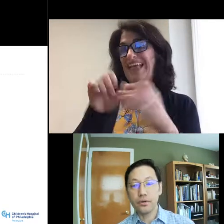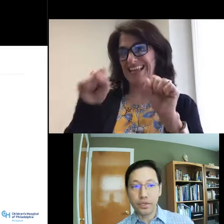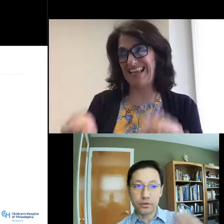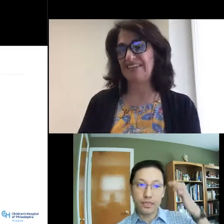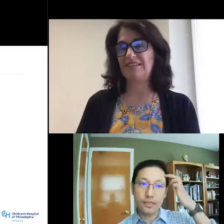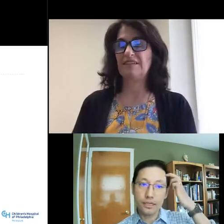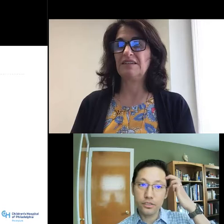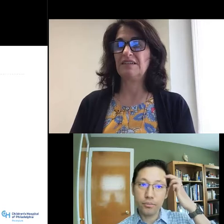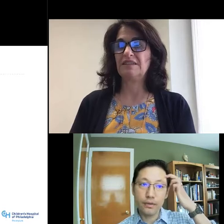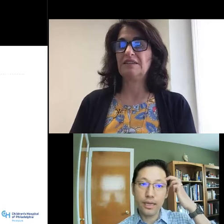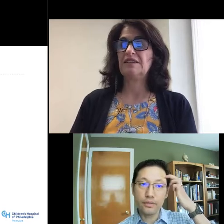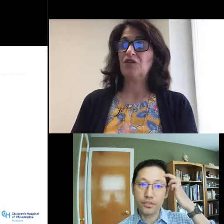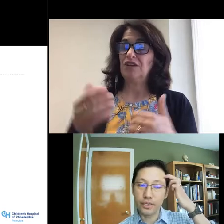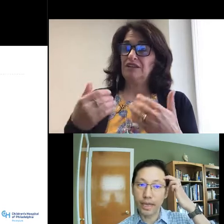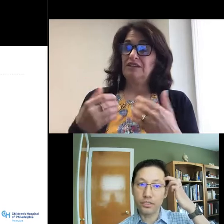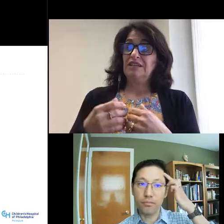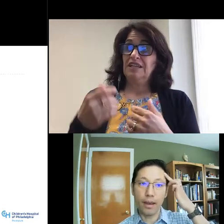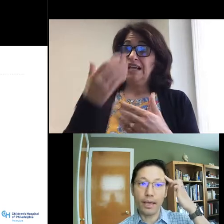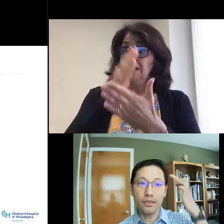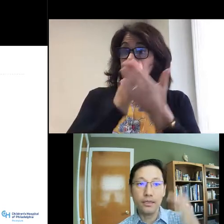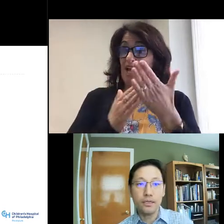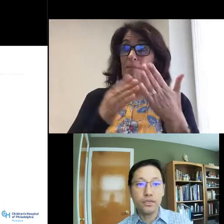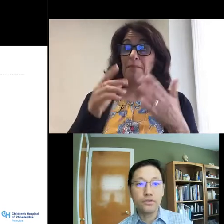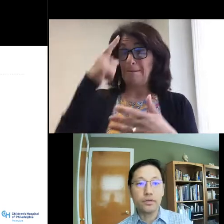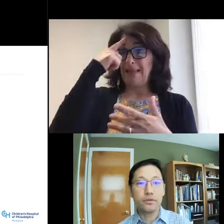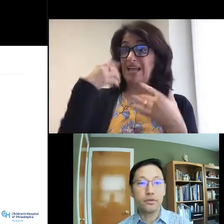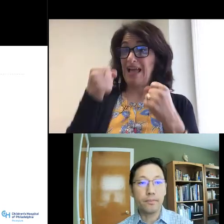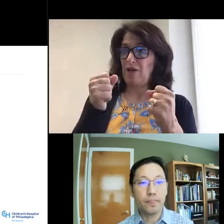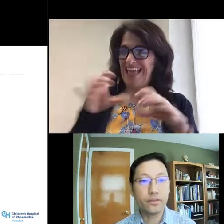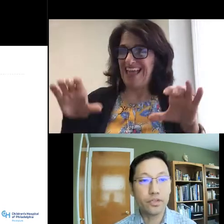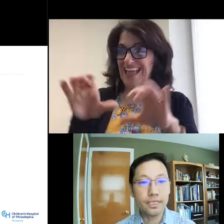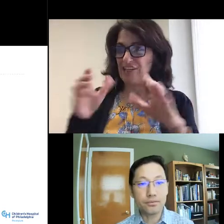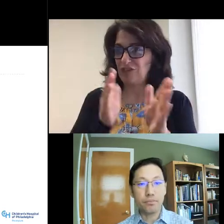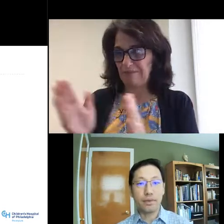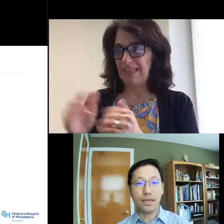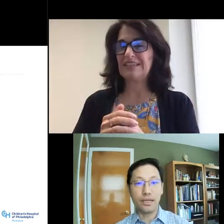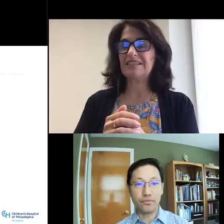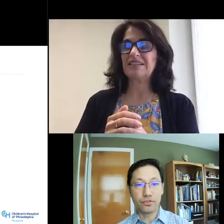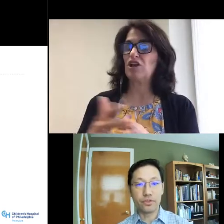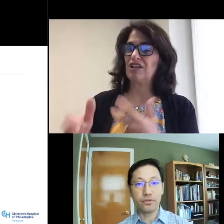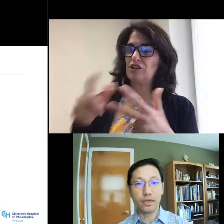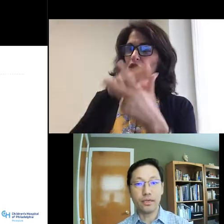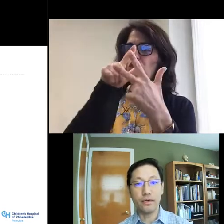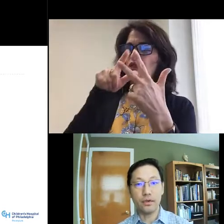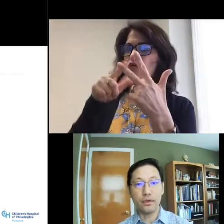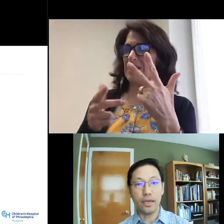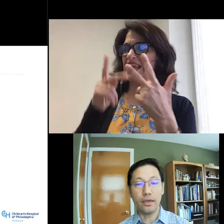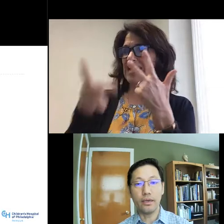Going to the next slide. So mental health first aid action plan. So there are 3 types of mental health first aid